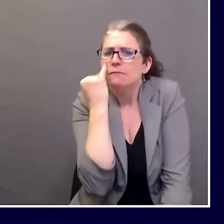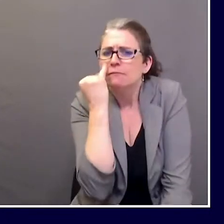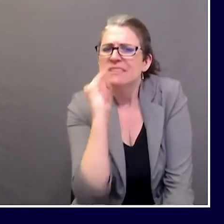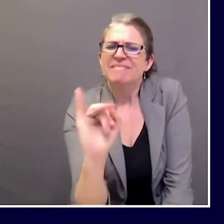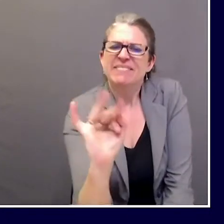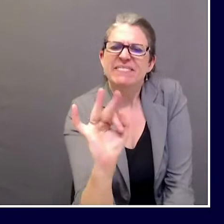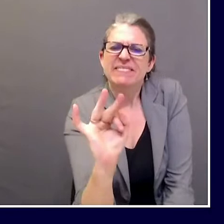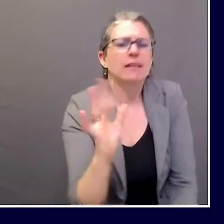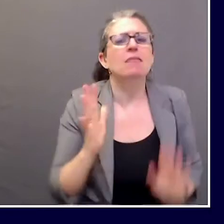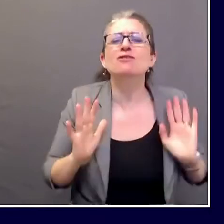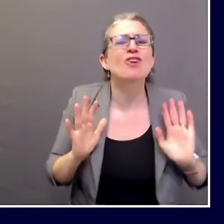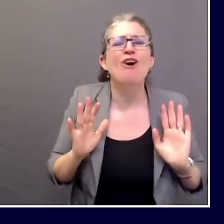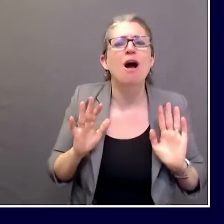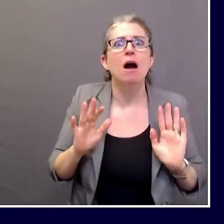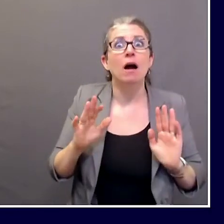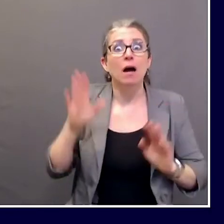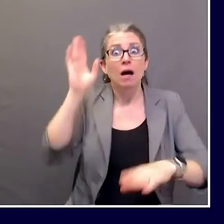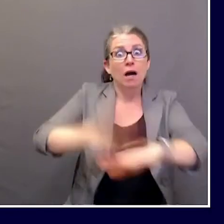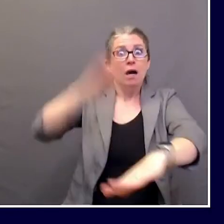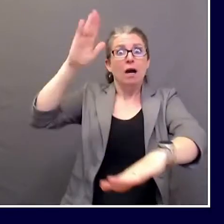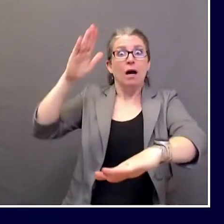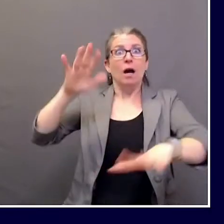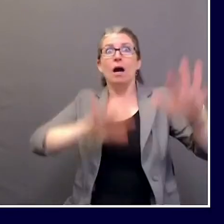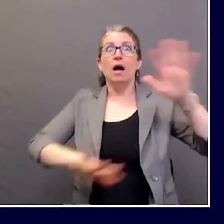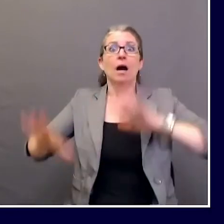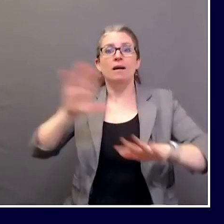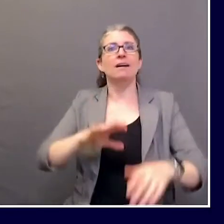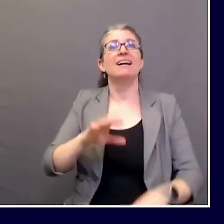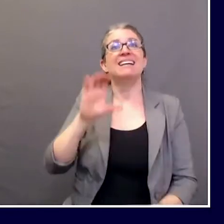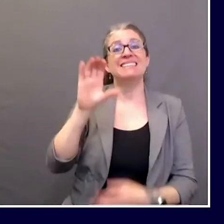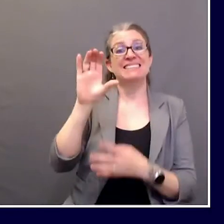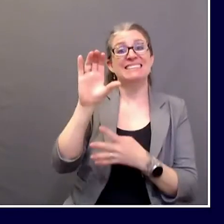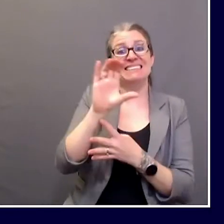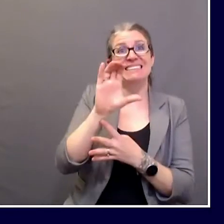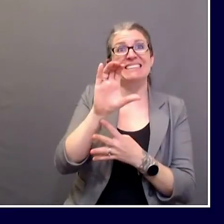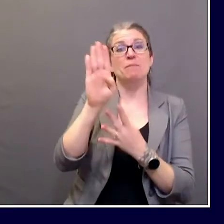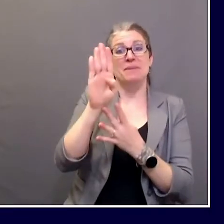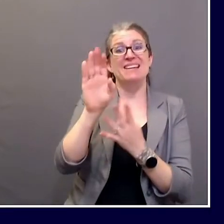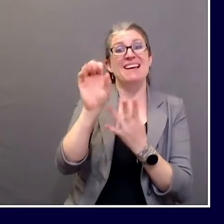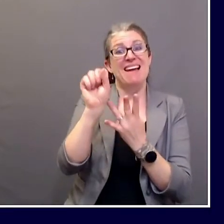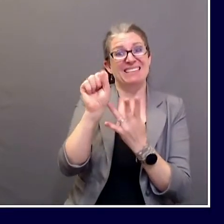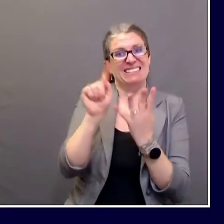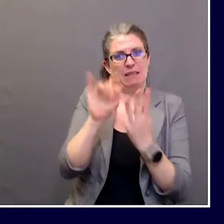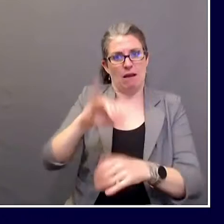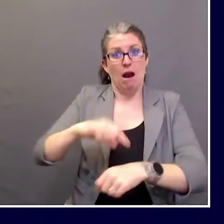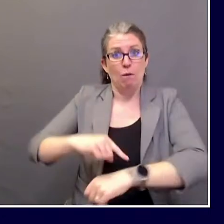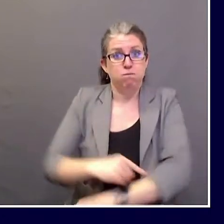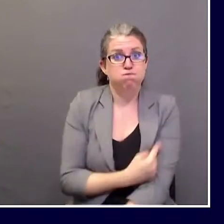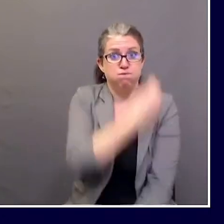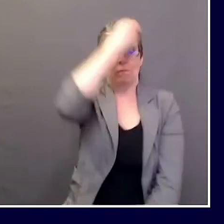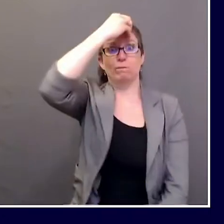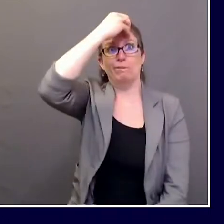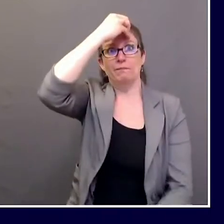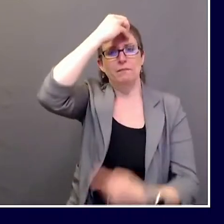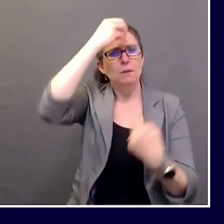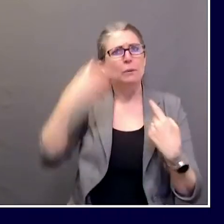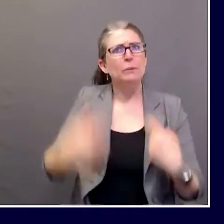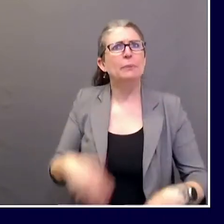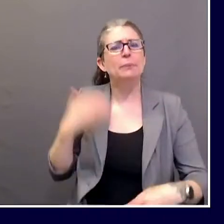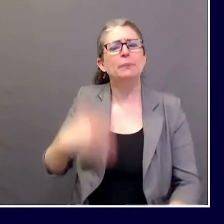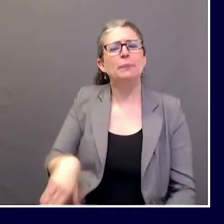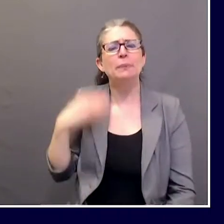clot from 6 out of 6.8 million recipients of the J&J vaccine somewhere in the United